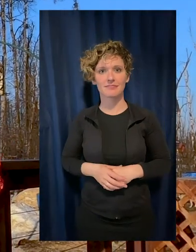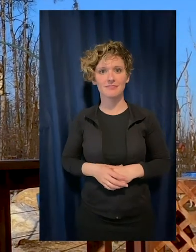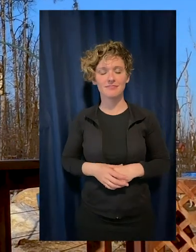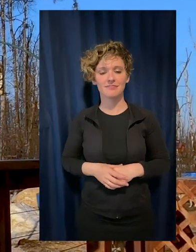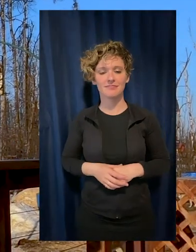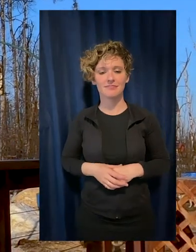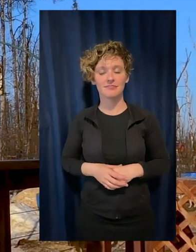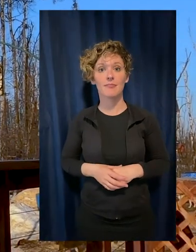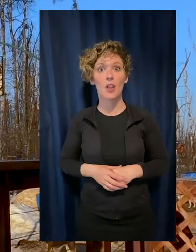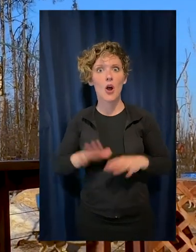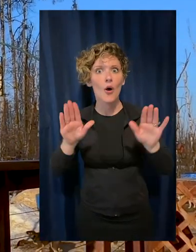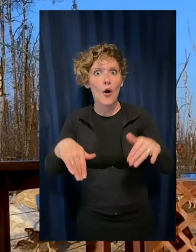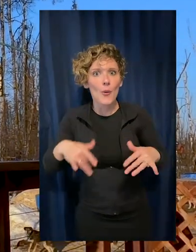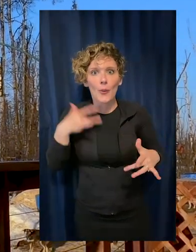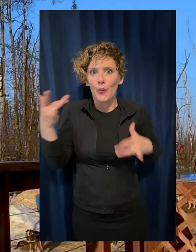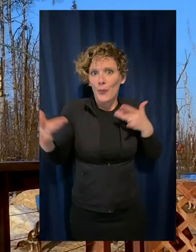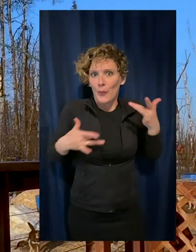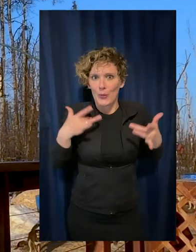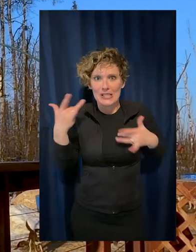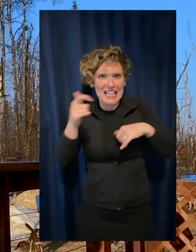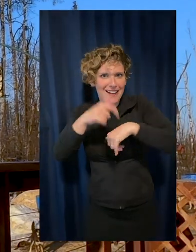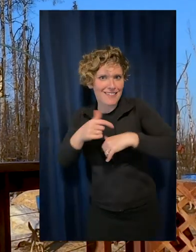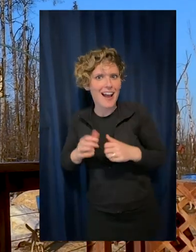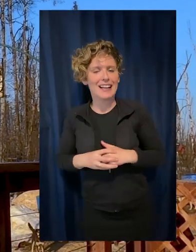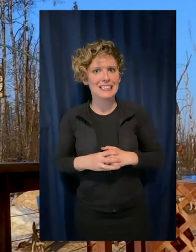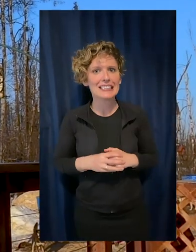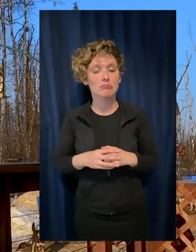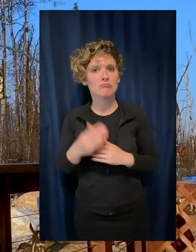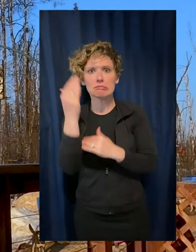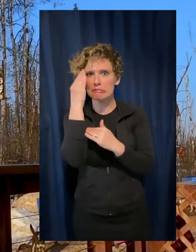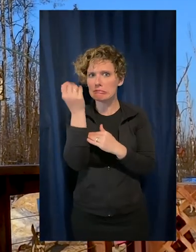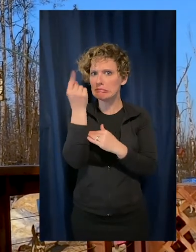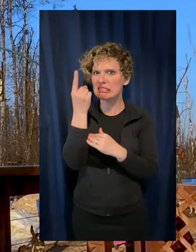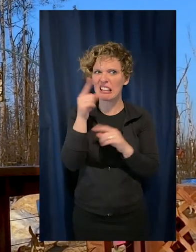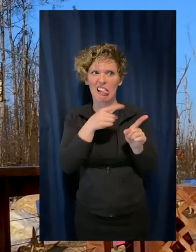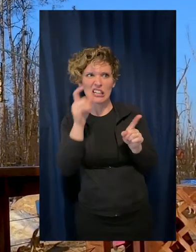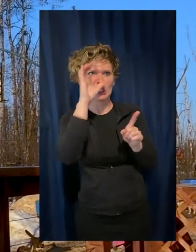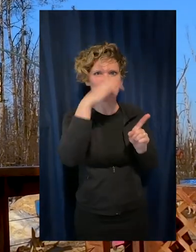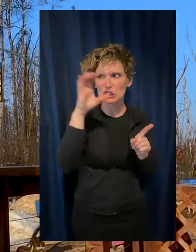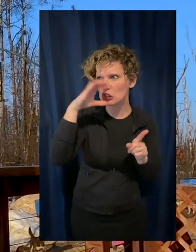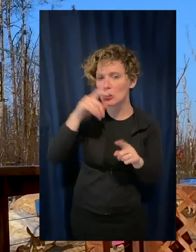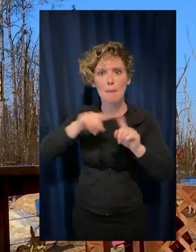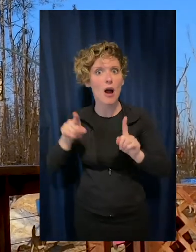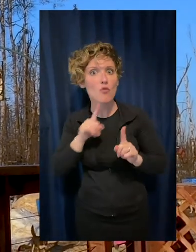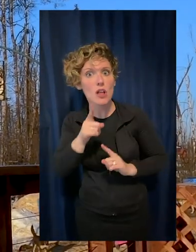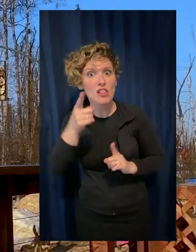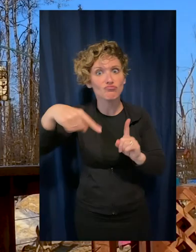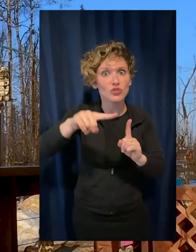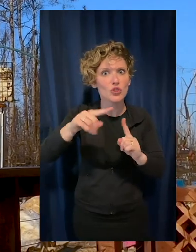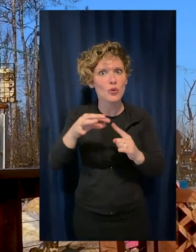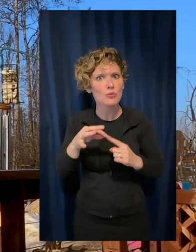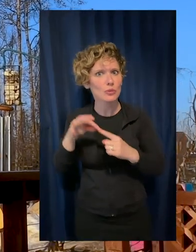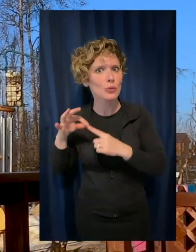year, even though there's strange circumstances around it. You're unique. You guys have lived and survived